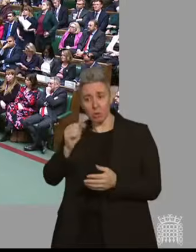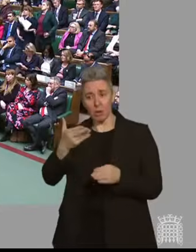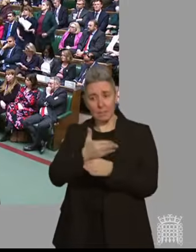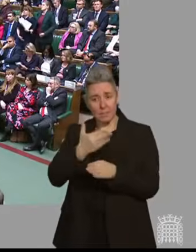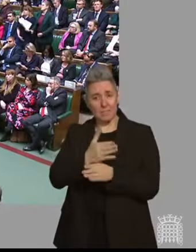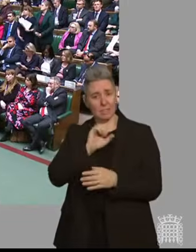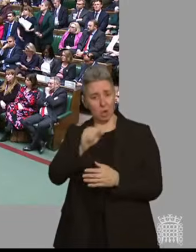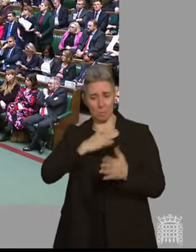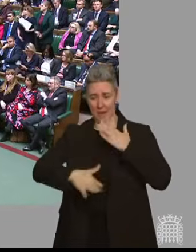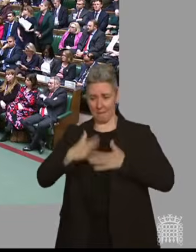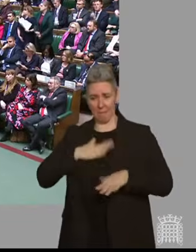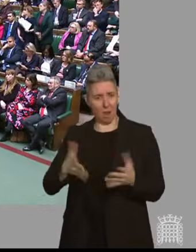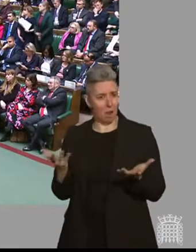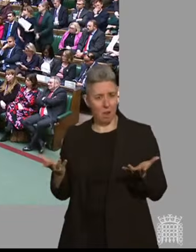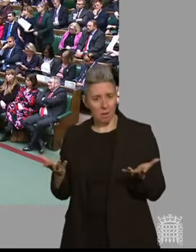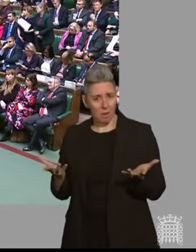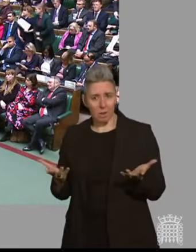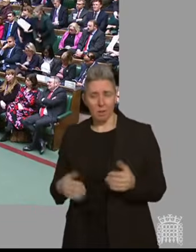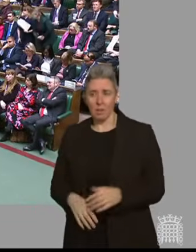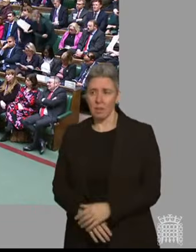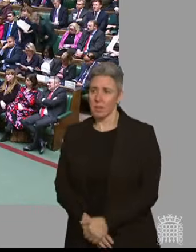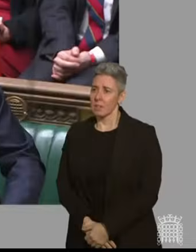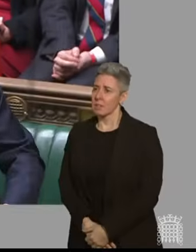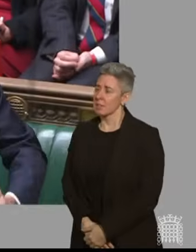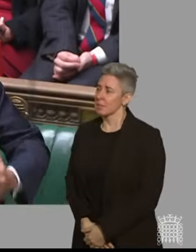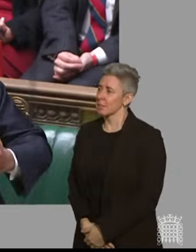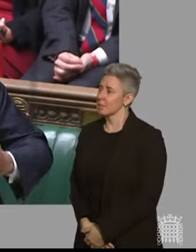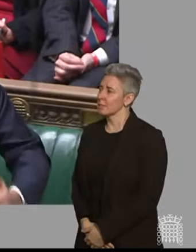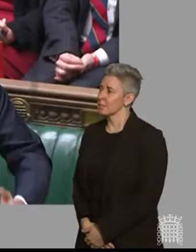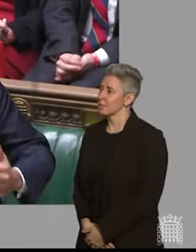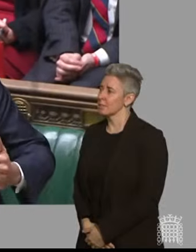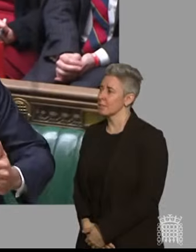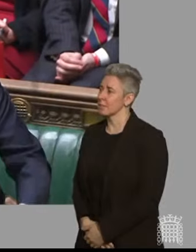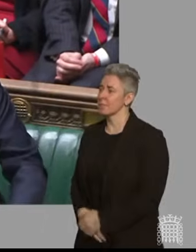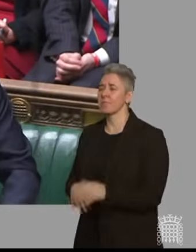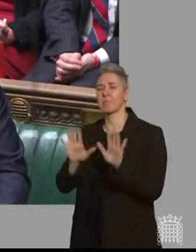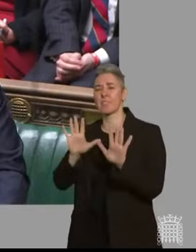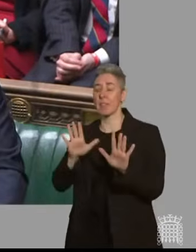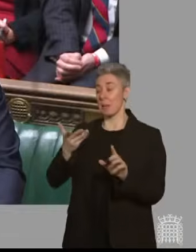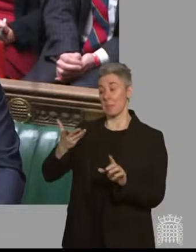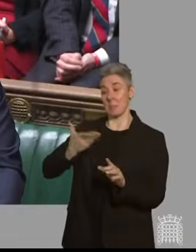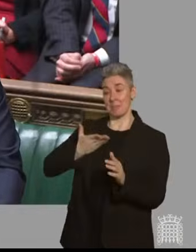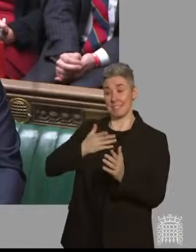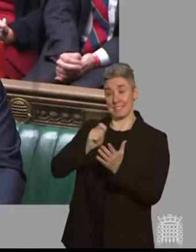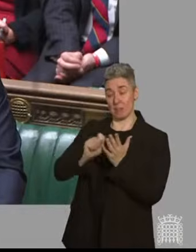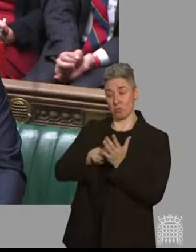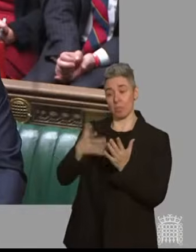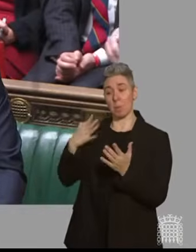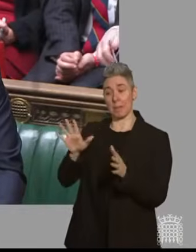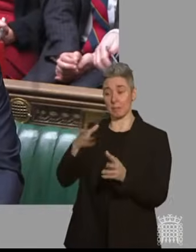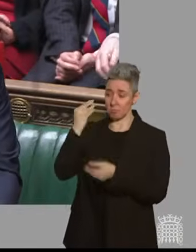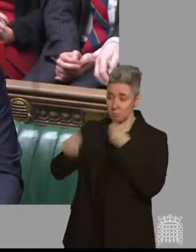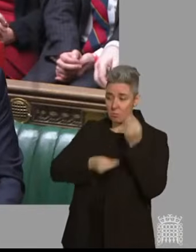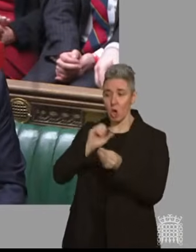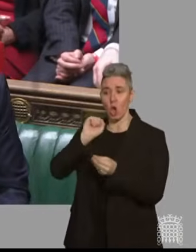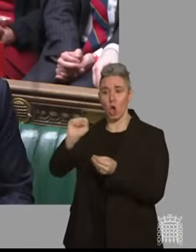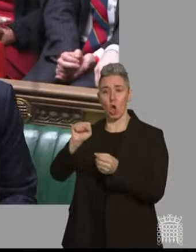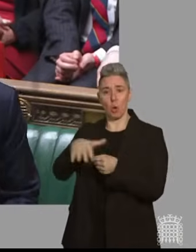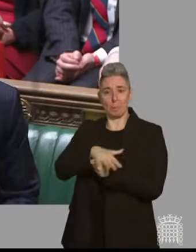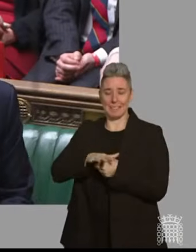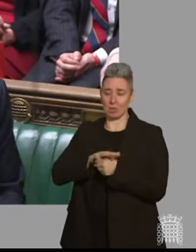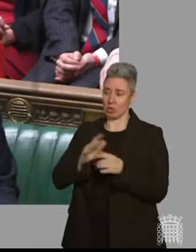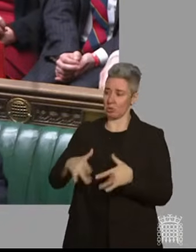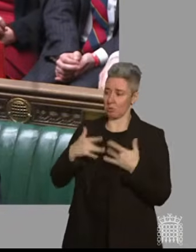Mr. Speaker, the Business Secretary set out her position explicitly and clearly in the House last week. And actually, since